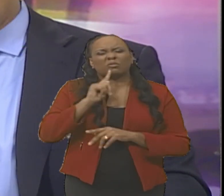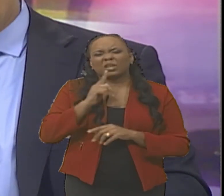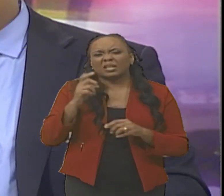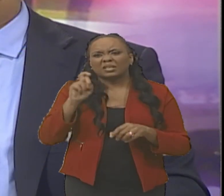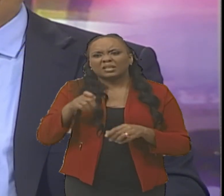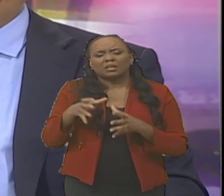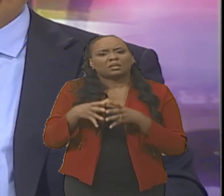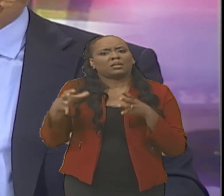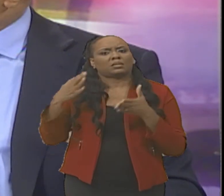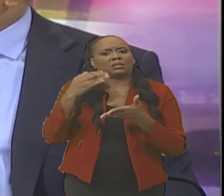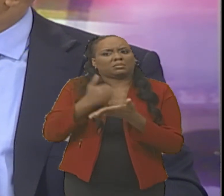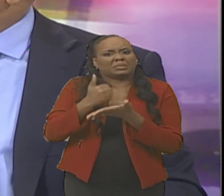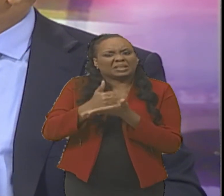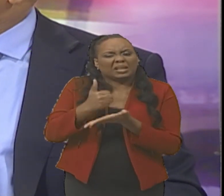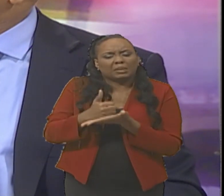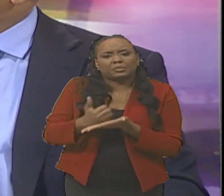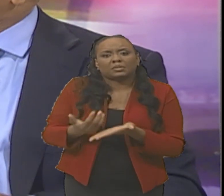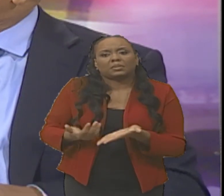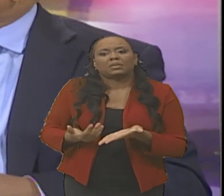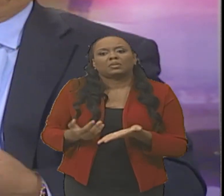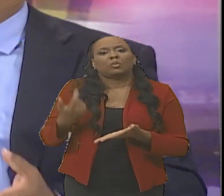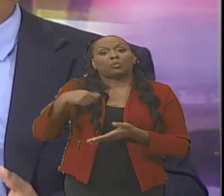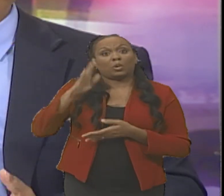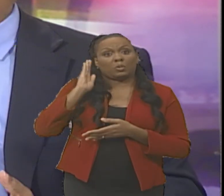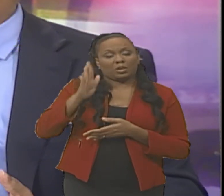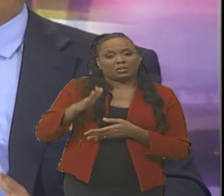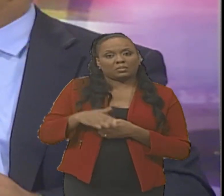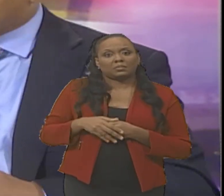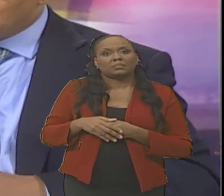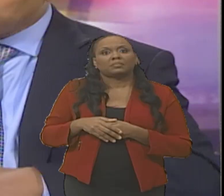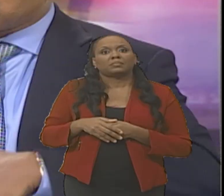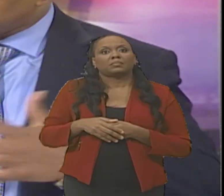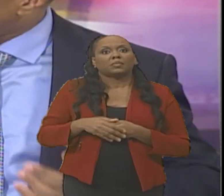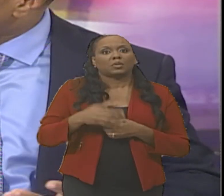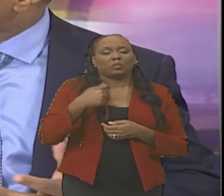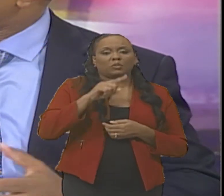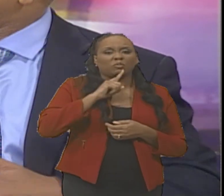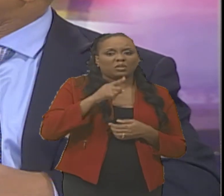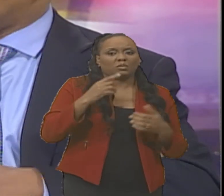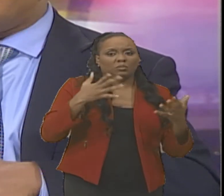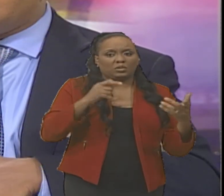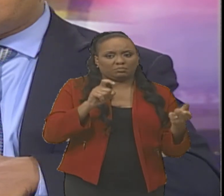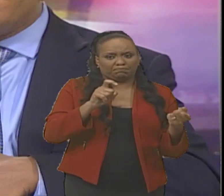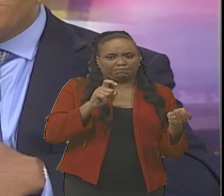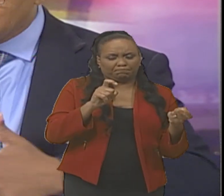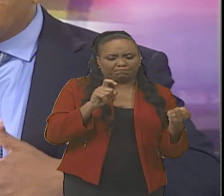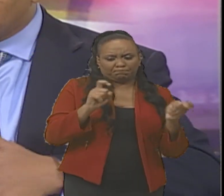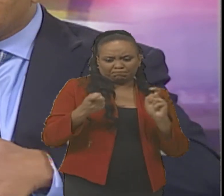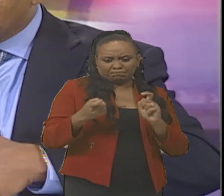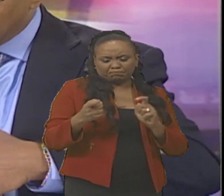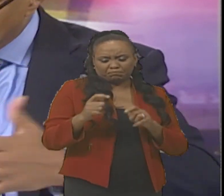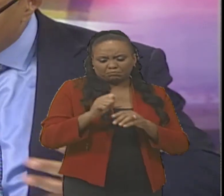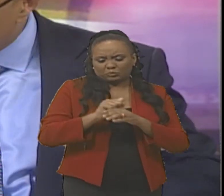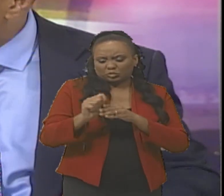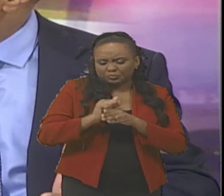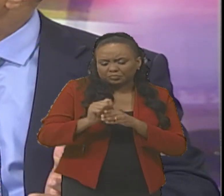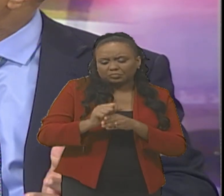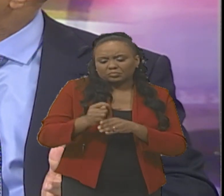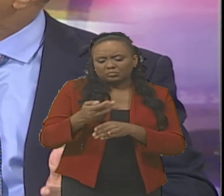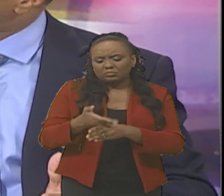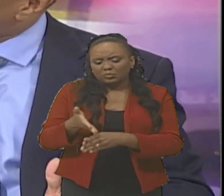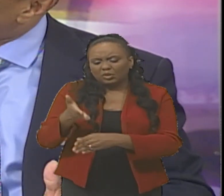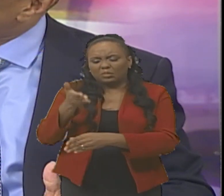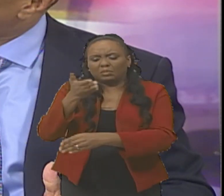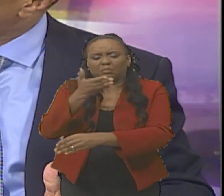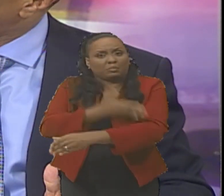reiterate, focusing on a number misses the big picture. It's not about austerity. It's about restructuring and training and improving the public